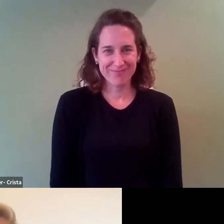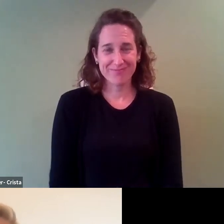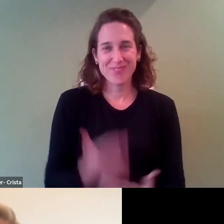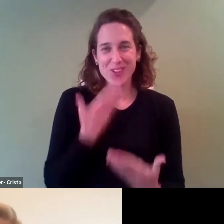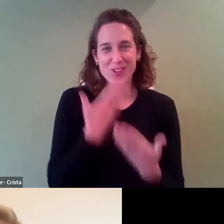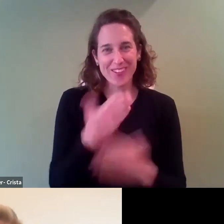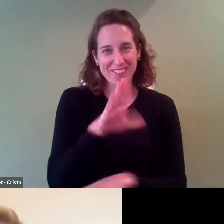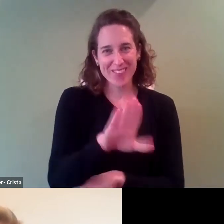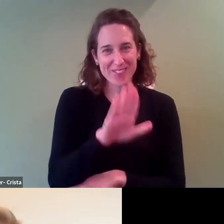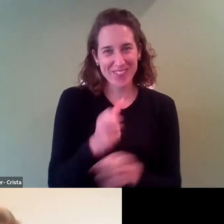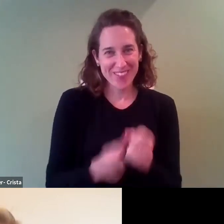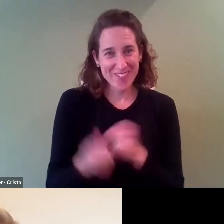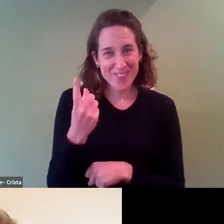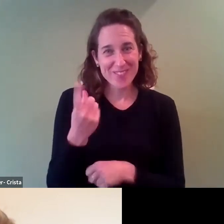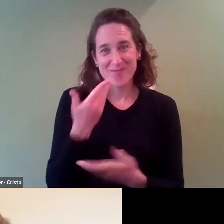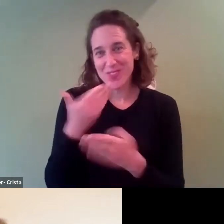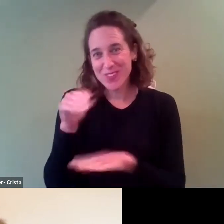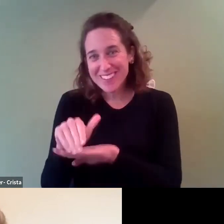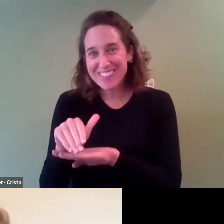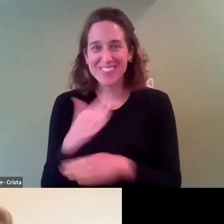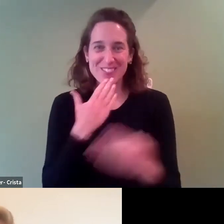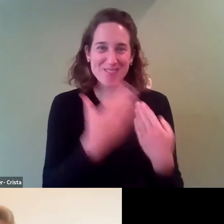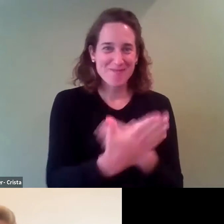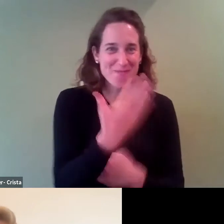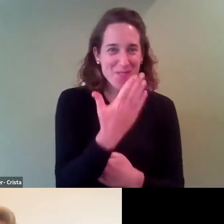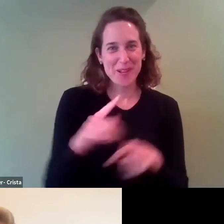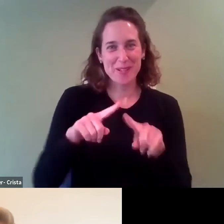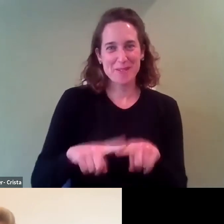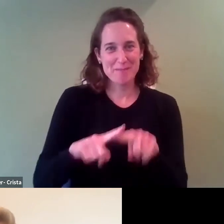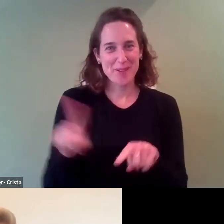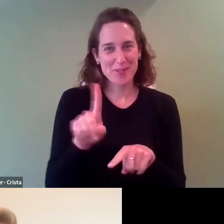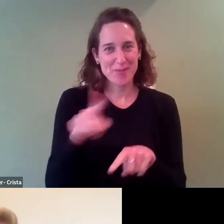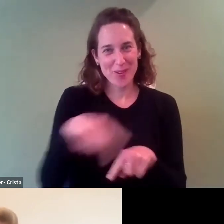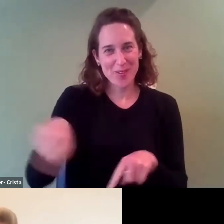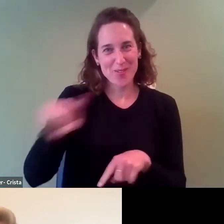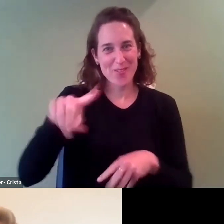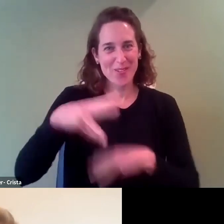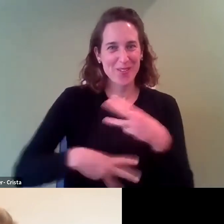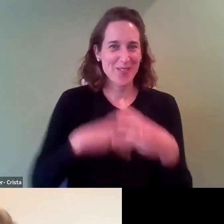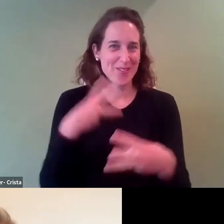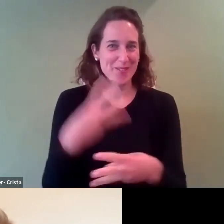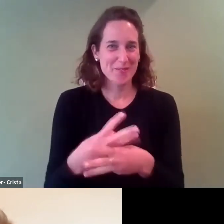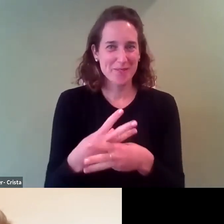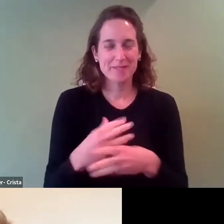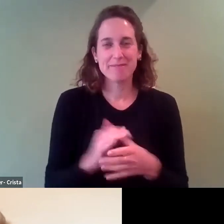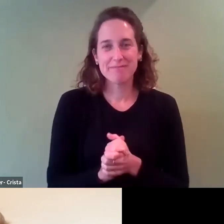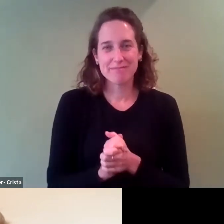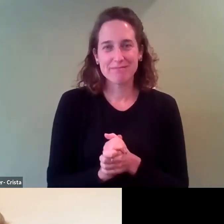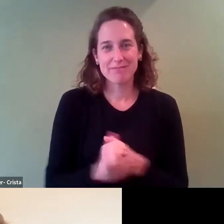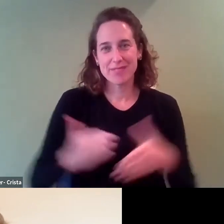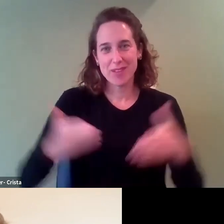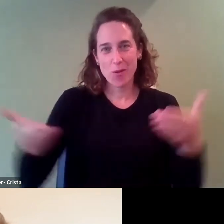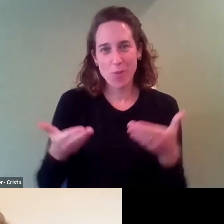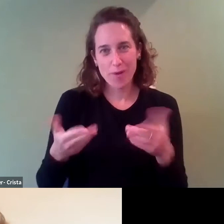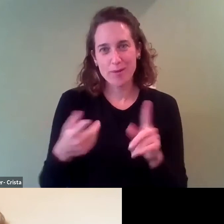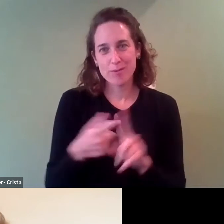Good afternoon, everybody. Good evening, good morning, depending on where in the world you are at the moment. And welcome to Trend